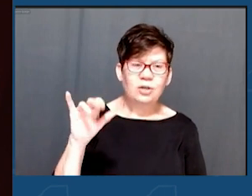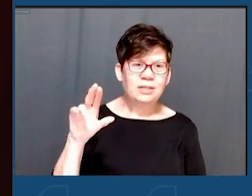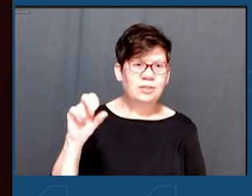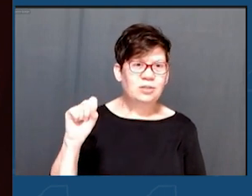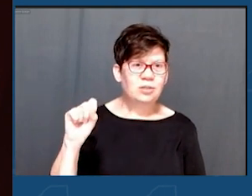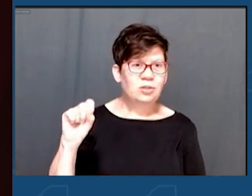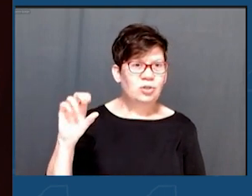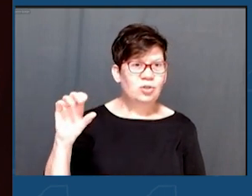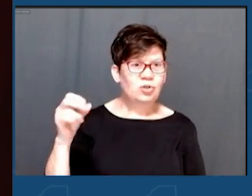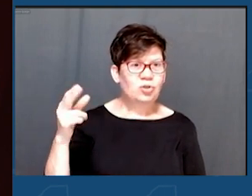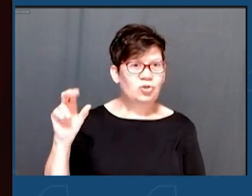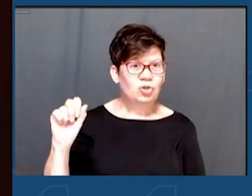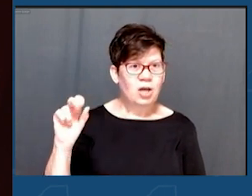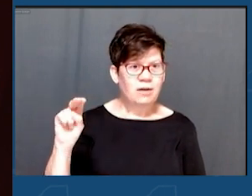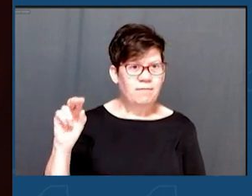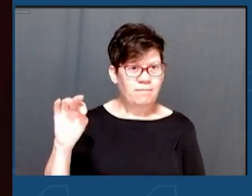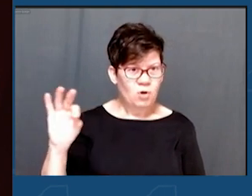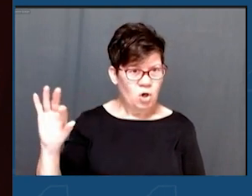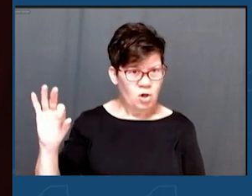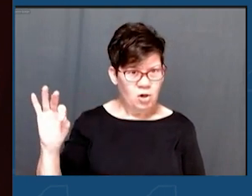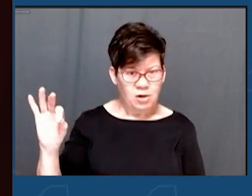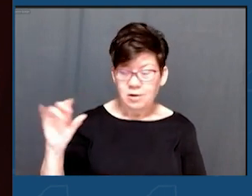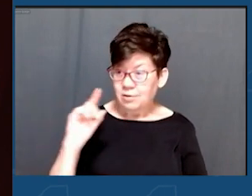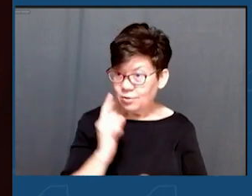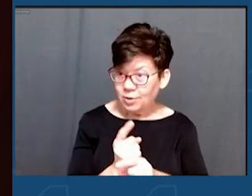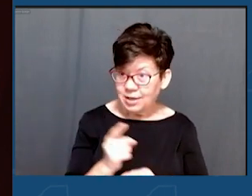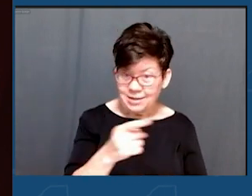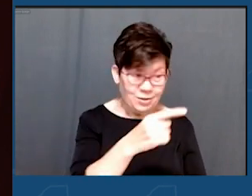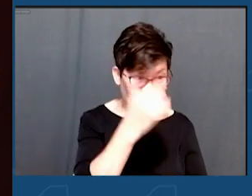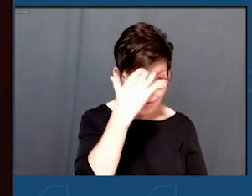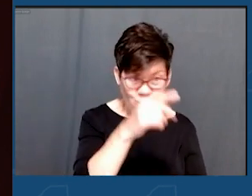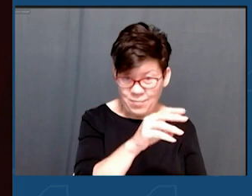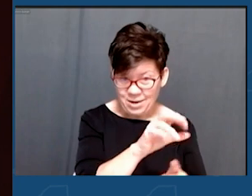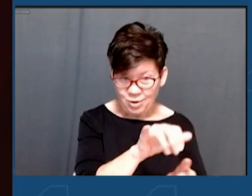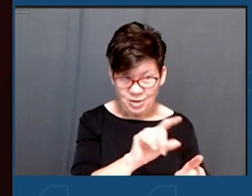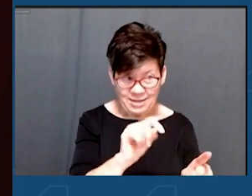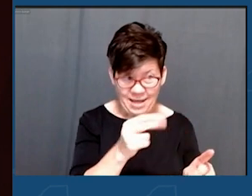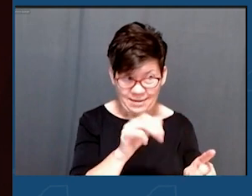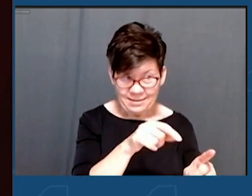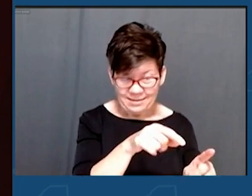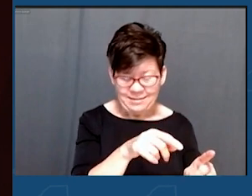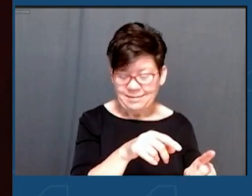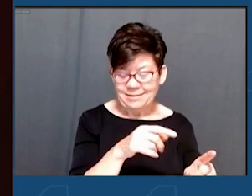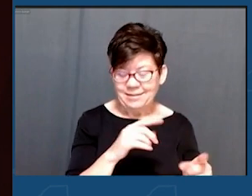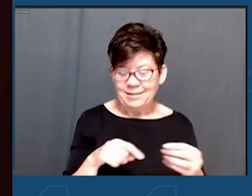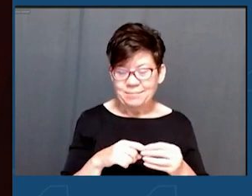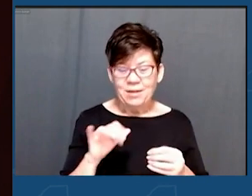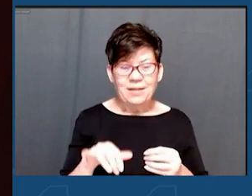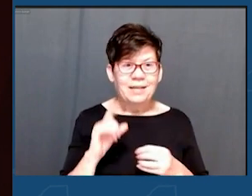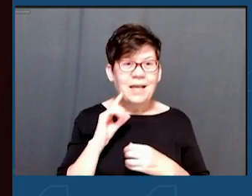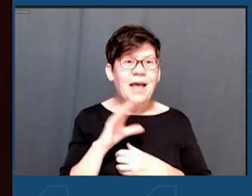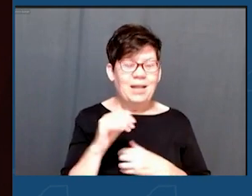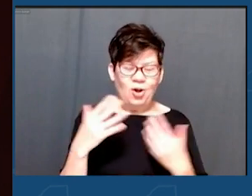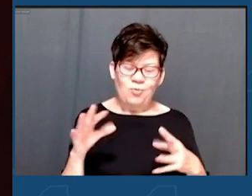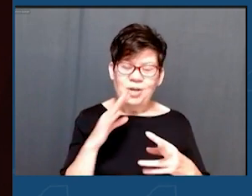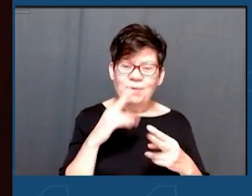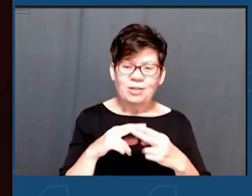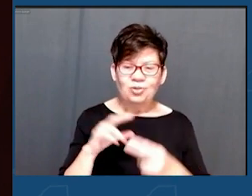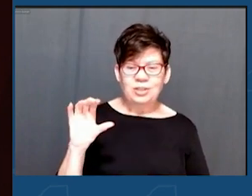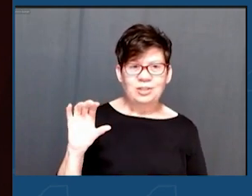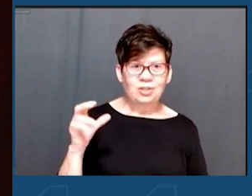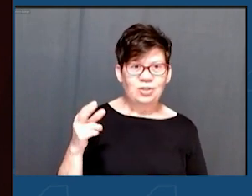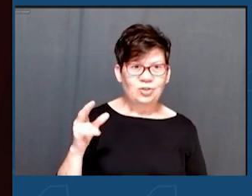Albany, has joined us, a job you know something about, right, Mayor? And also, you mentioned at the outset Chiquita Diarbo, right? Diarbo, did I